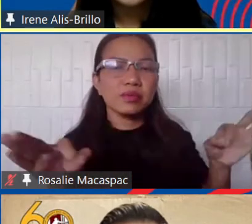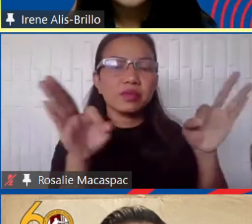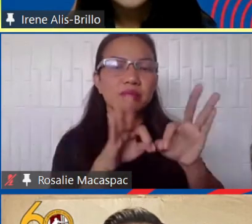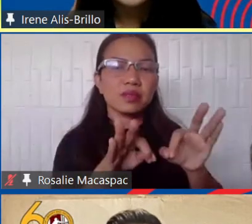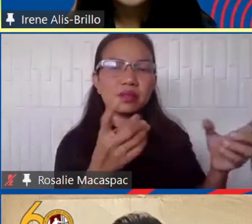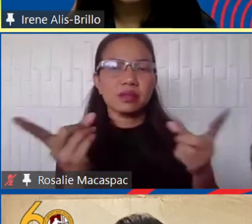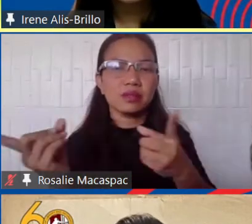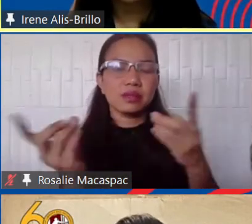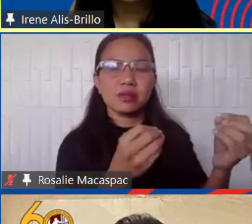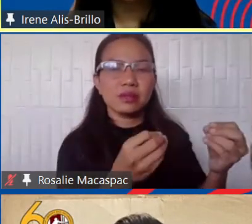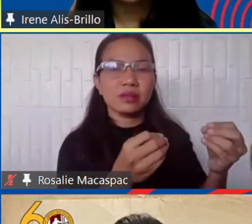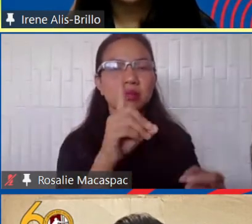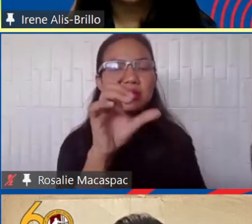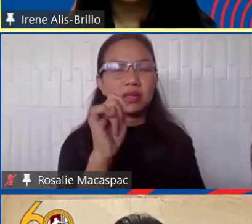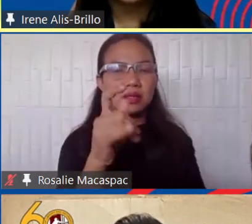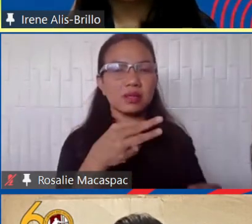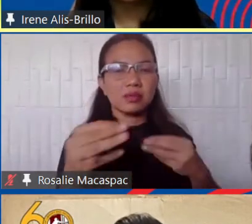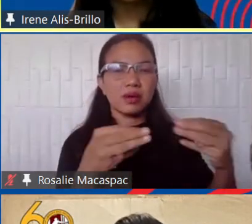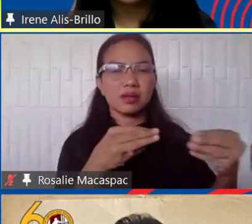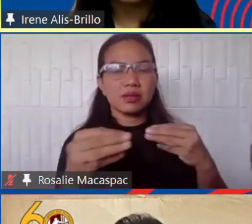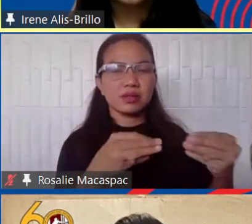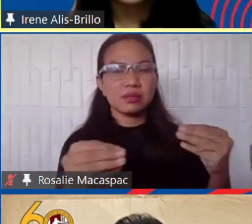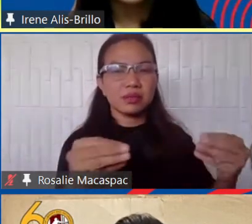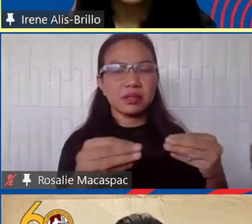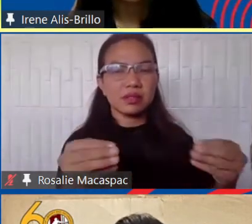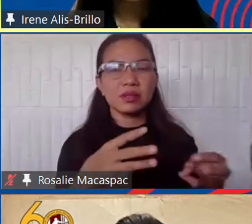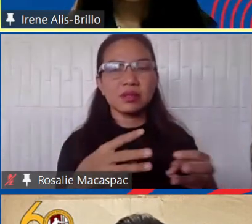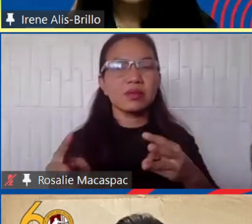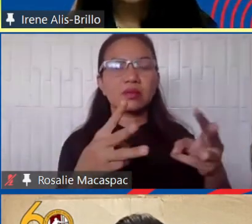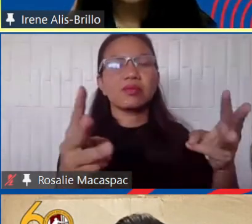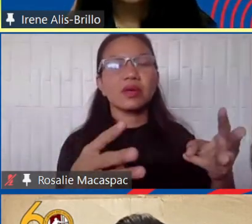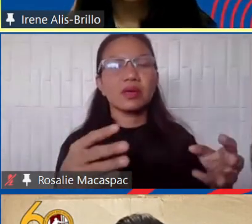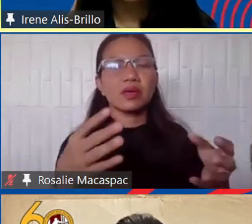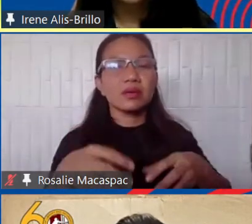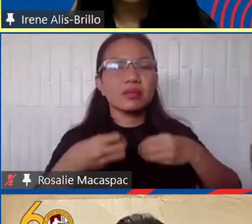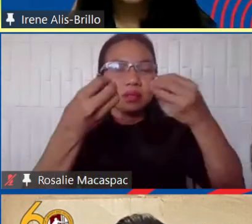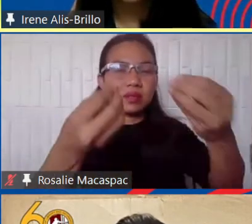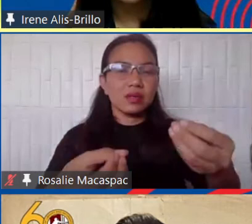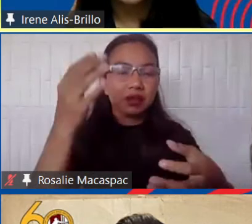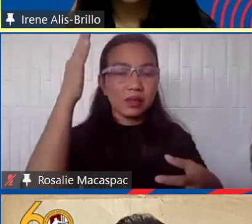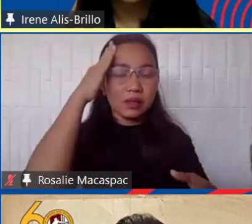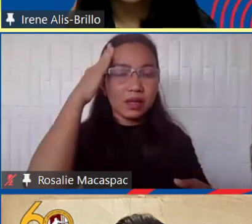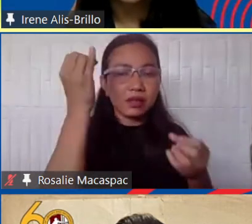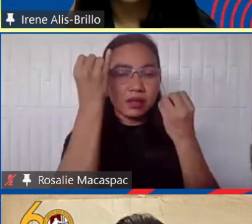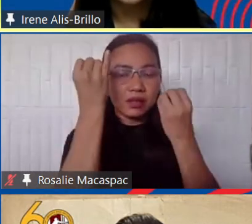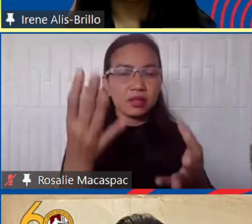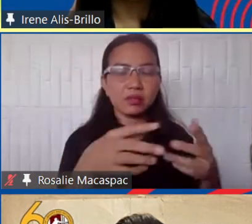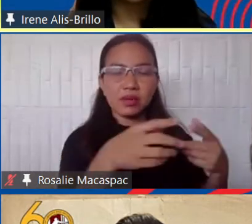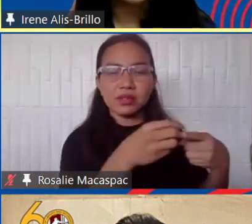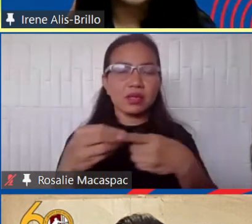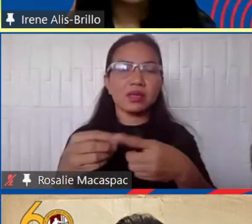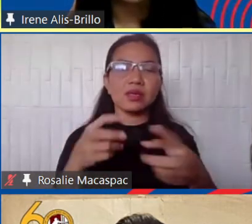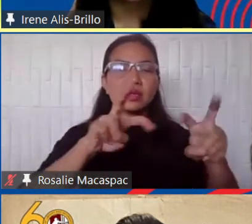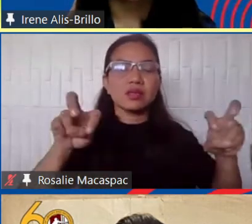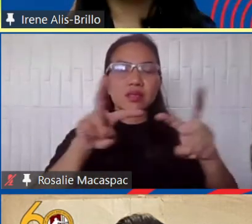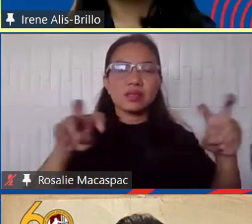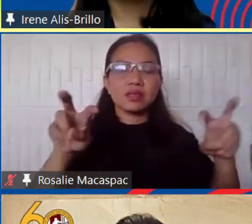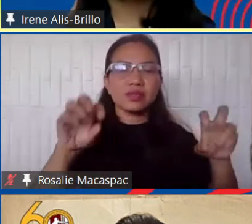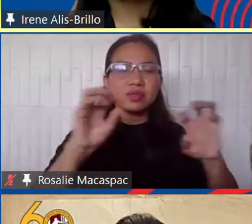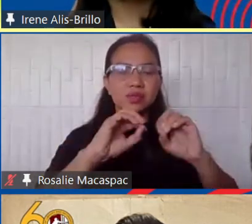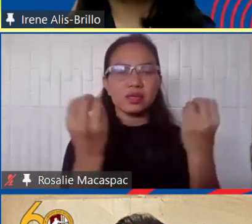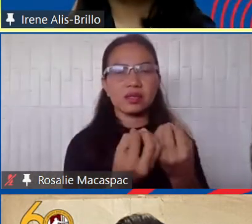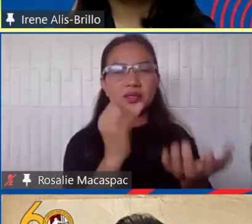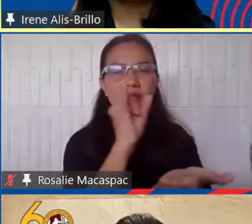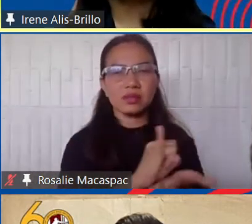management techniques to provide knowledge and information, especially in research organizations and